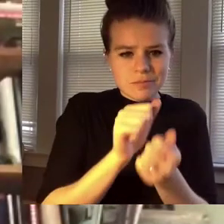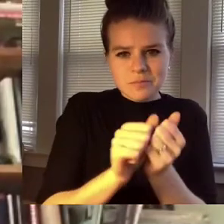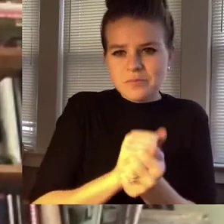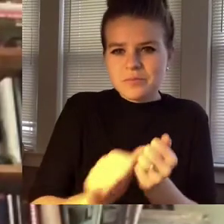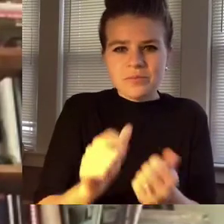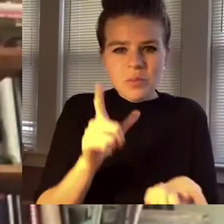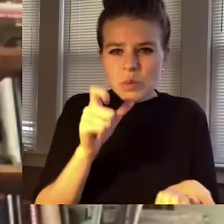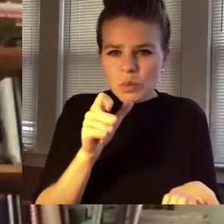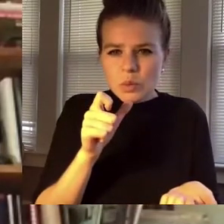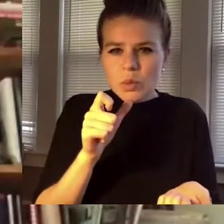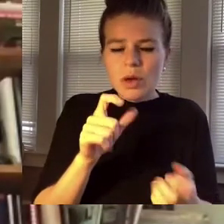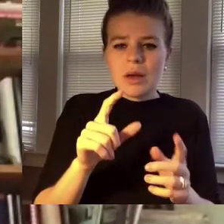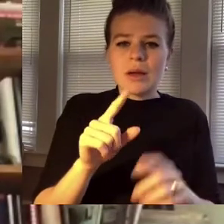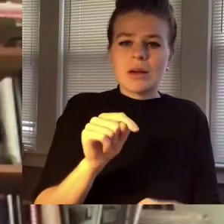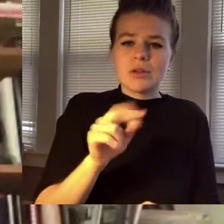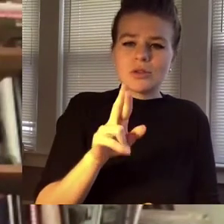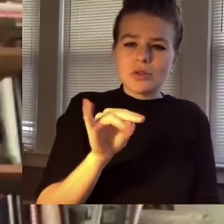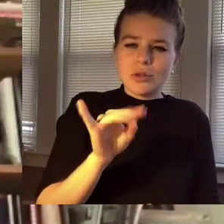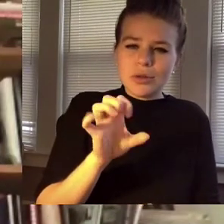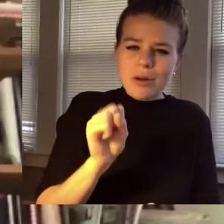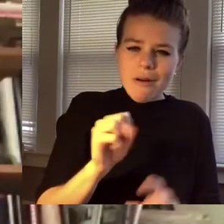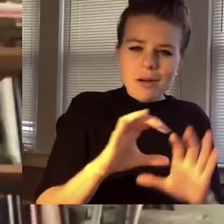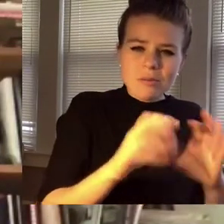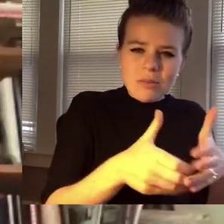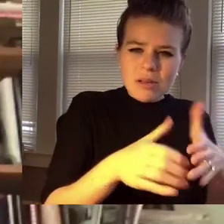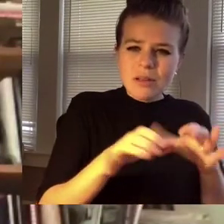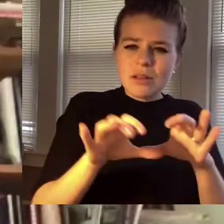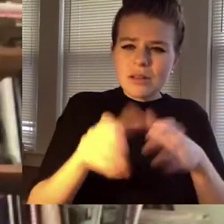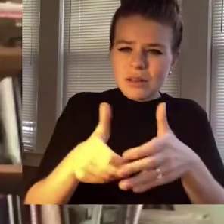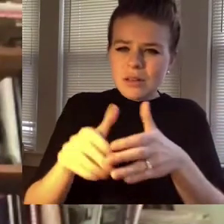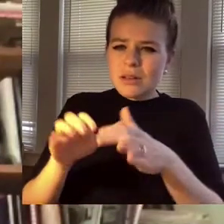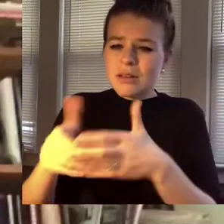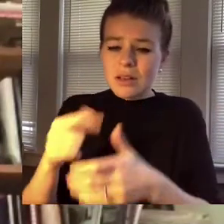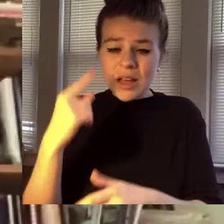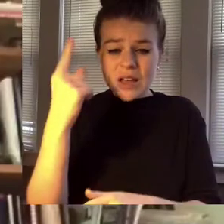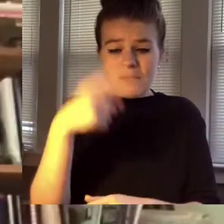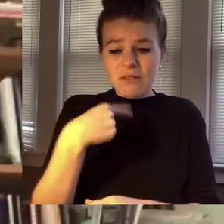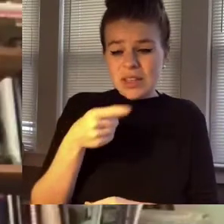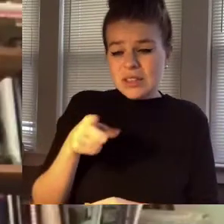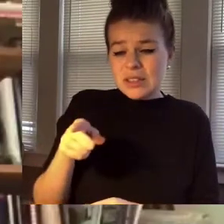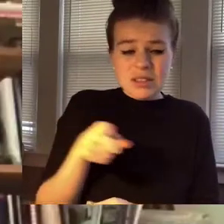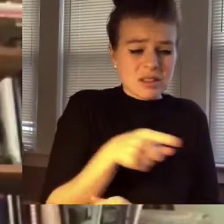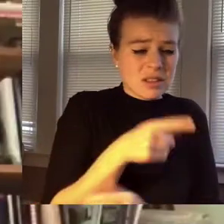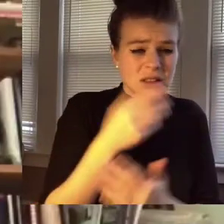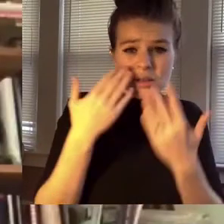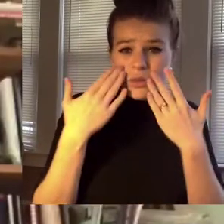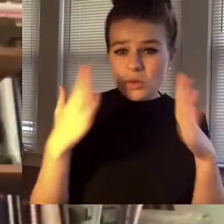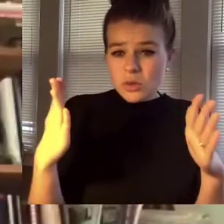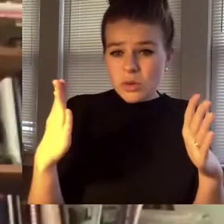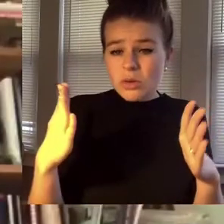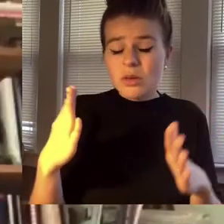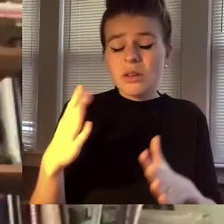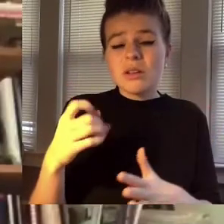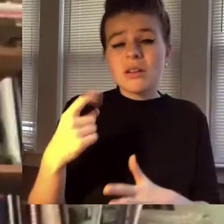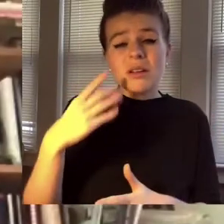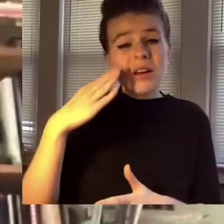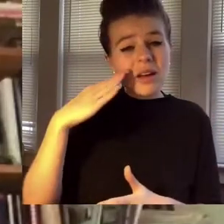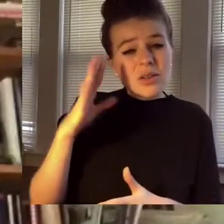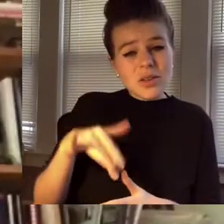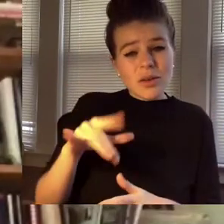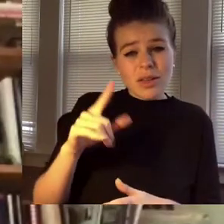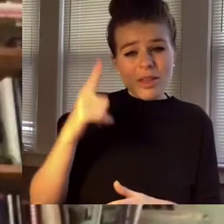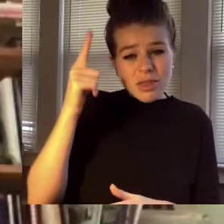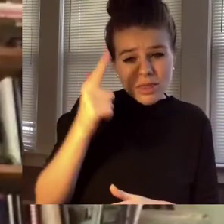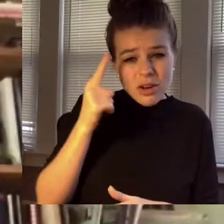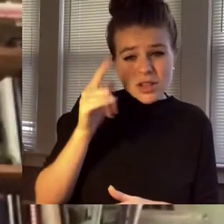Tribes and tribes whose faces I do not know. Though I know that the logic of this pragmatism,